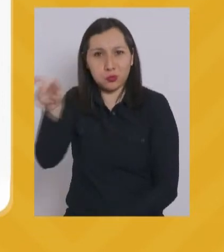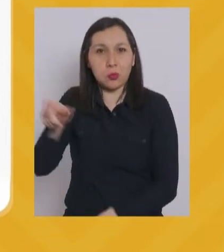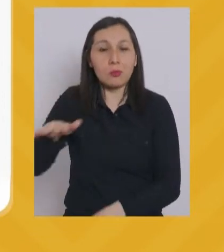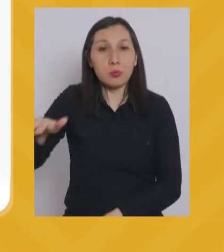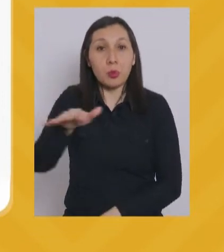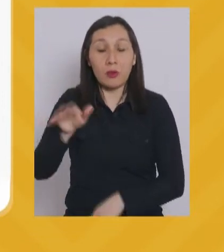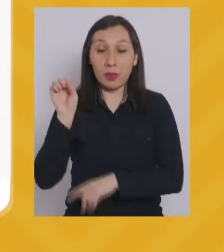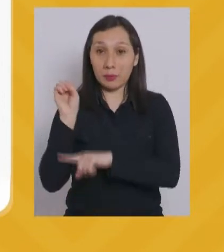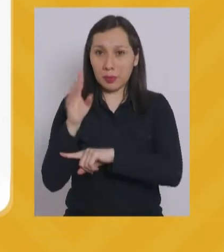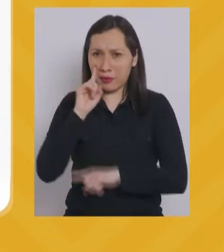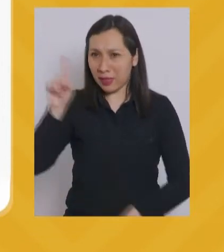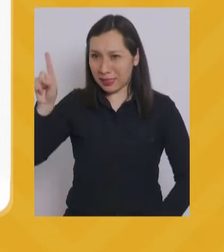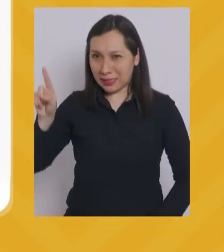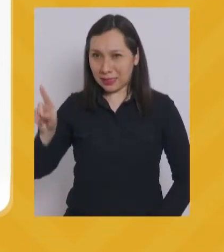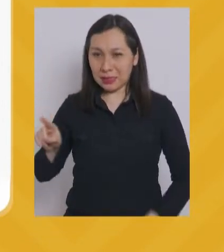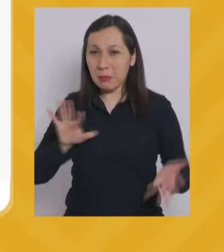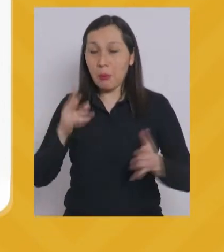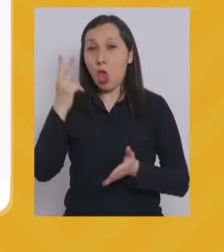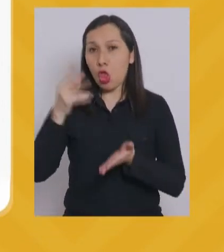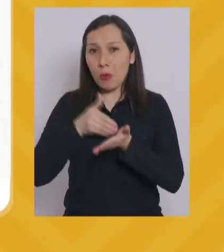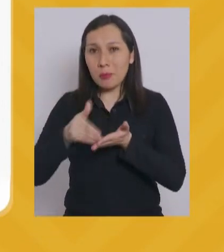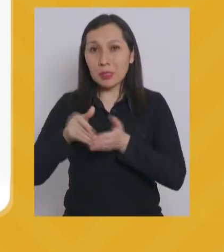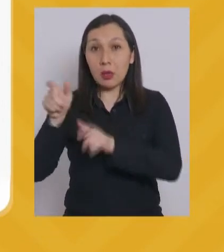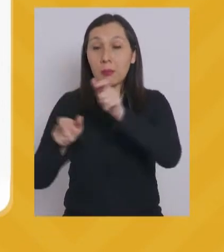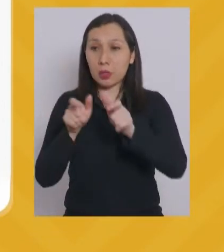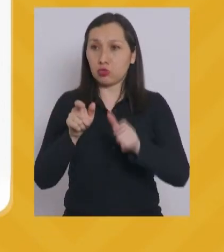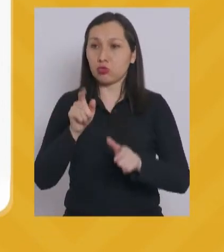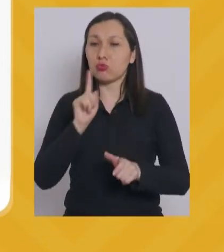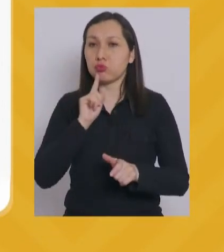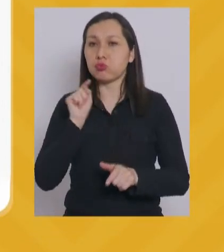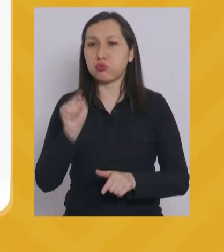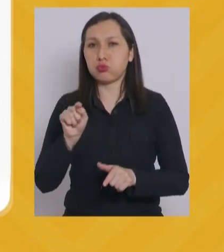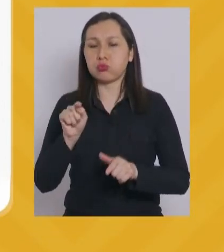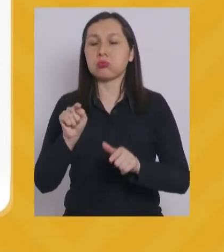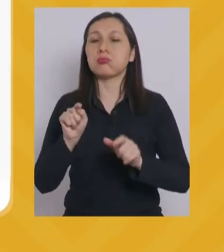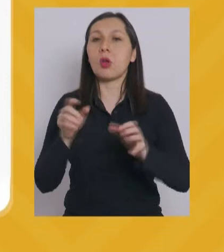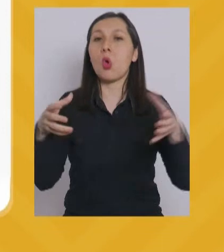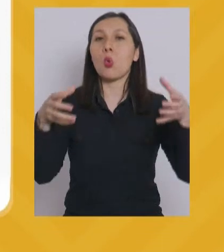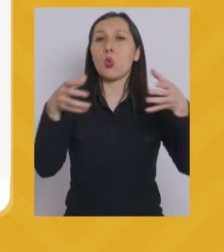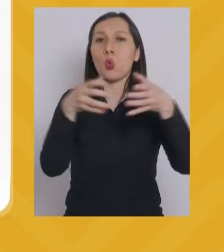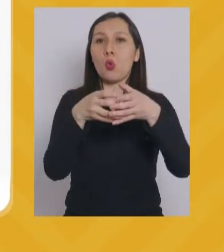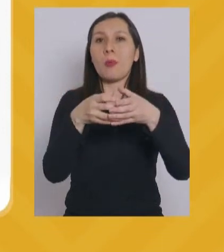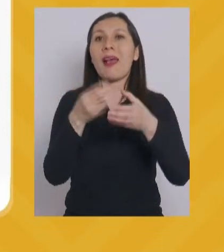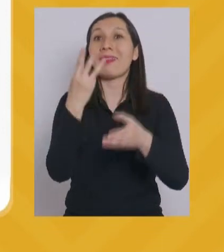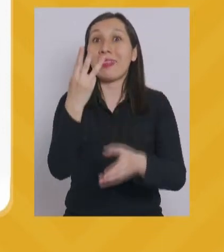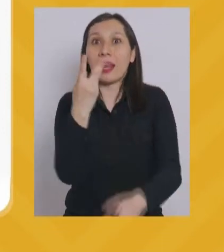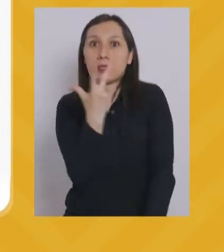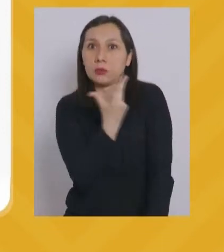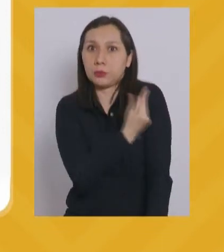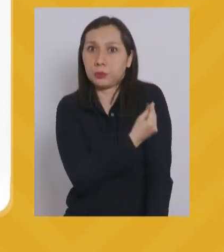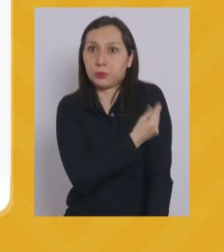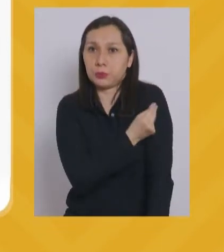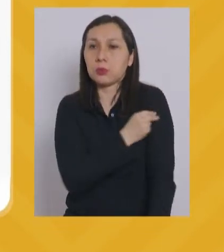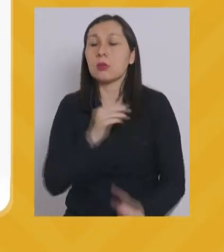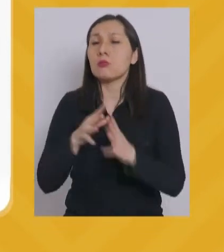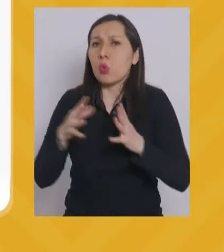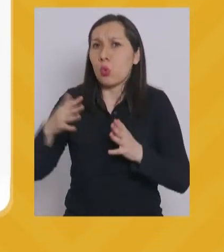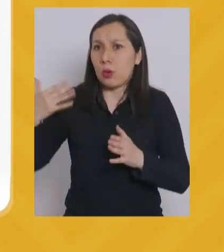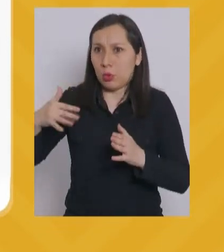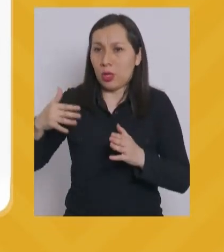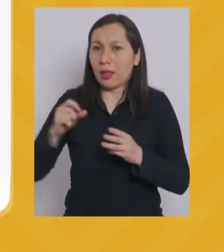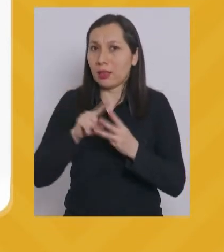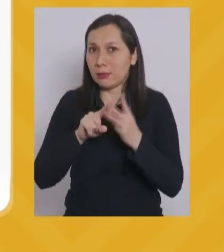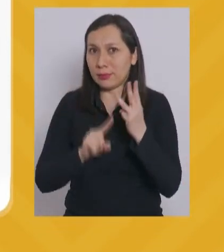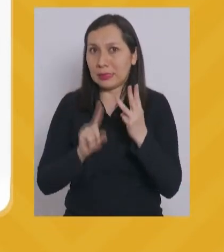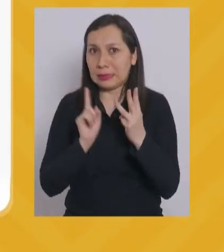that had received 1, 2, and 3 doses. And close to 2 million people formed the group of 3 doses,